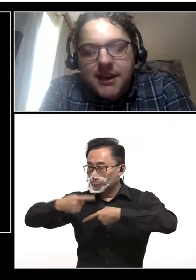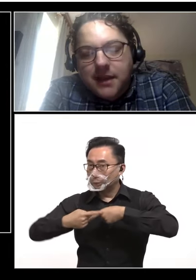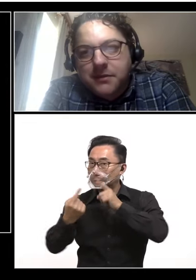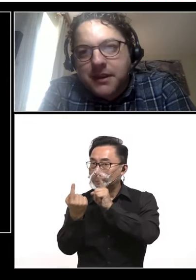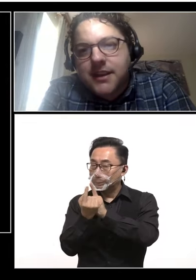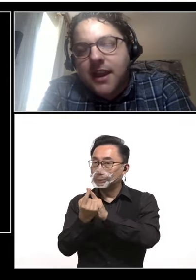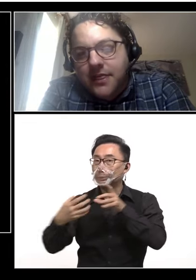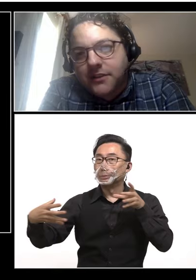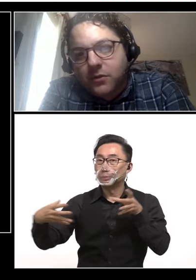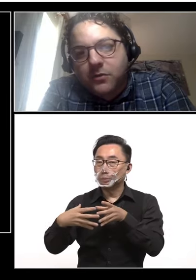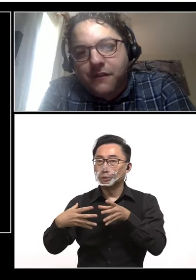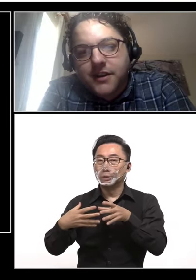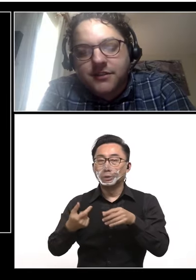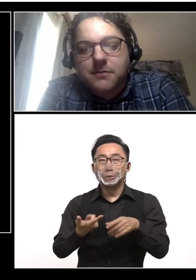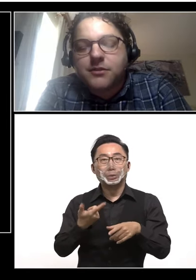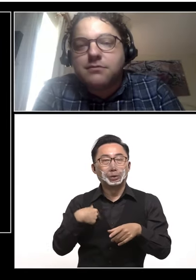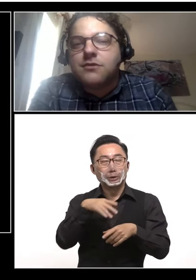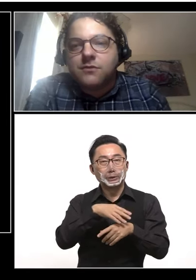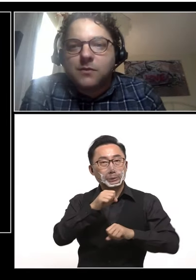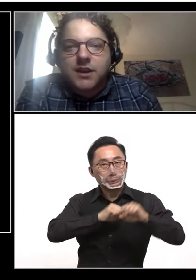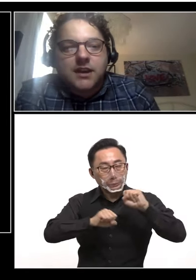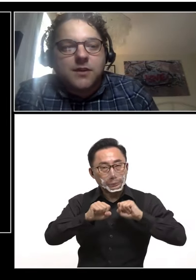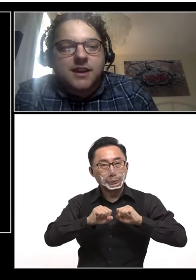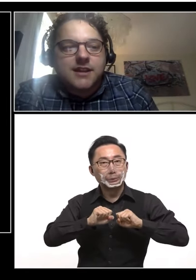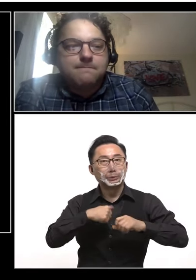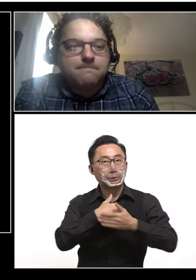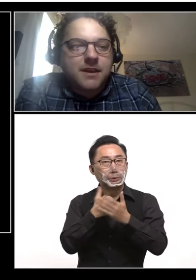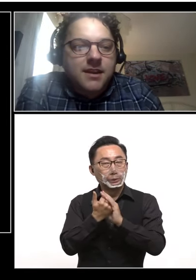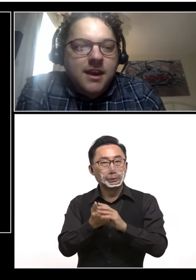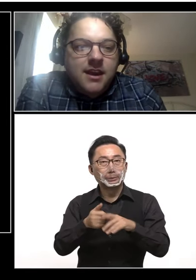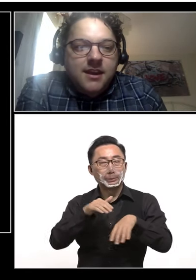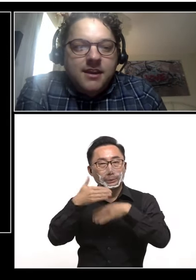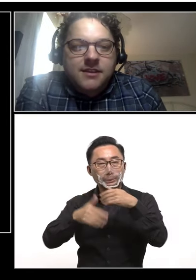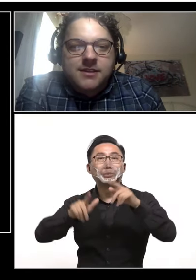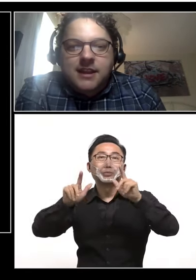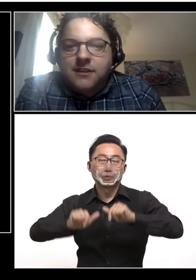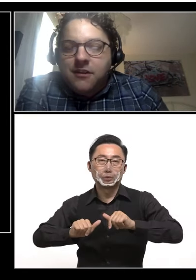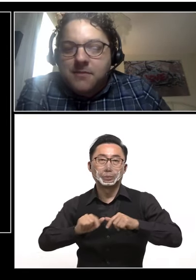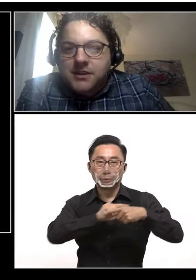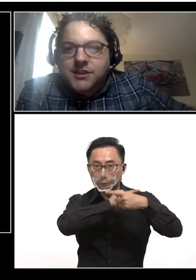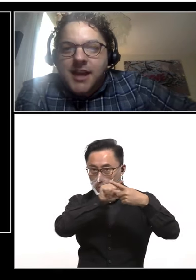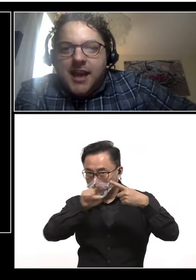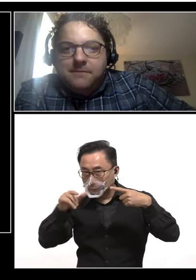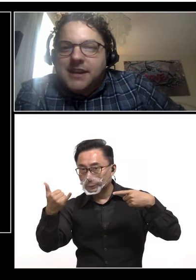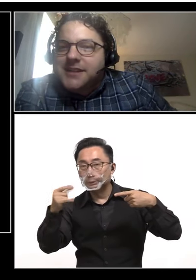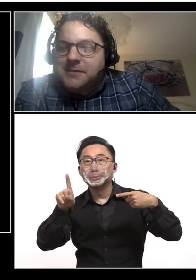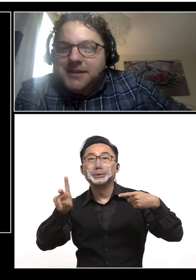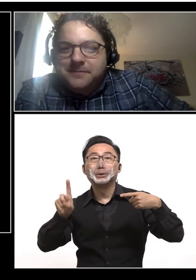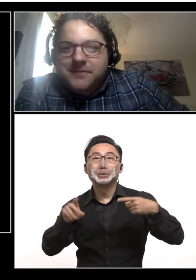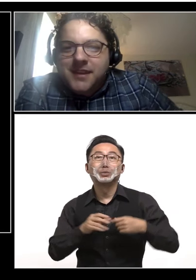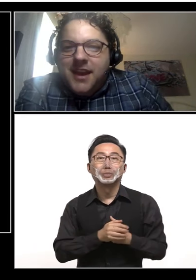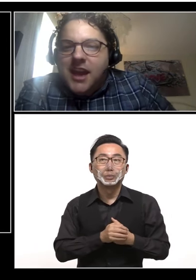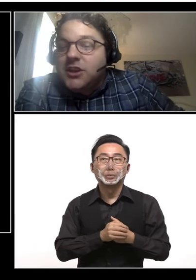and adaptability, and that's what we find is the most important when working with our team. Thank you very much. Next slide,